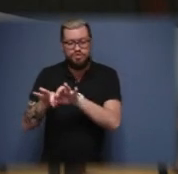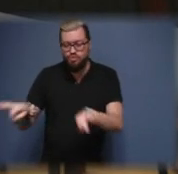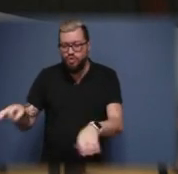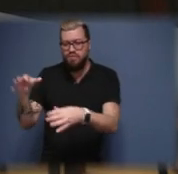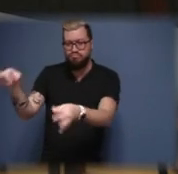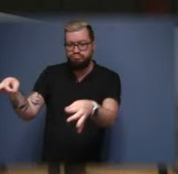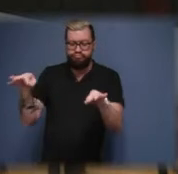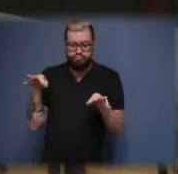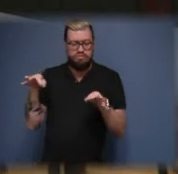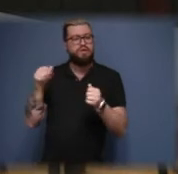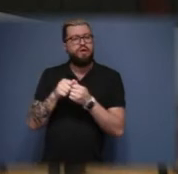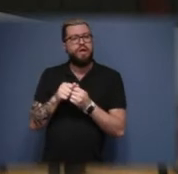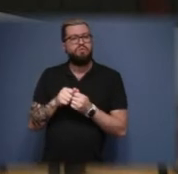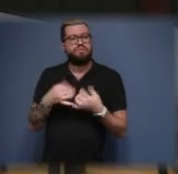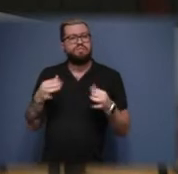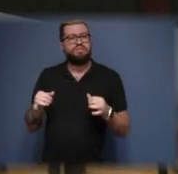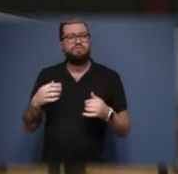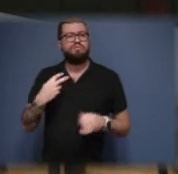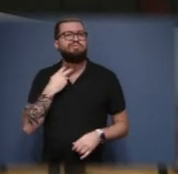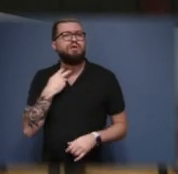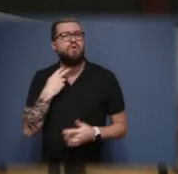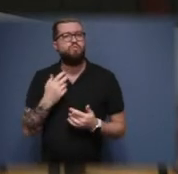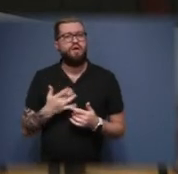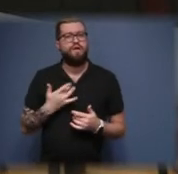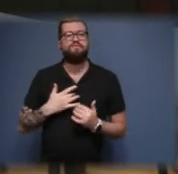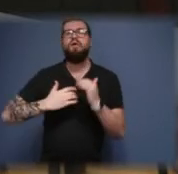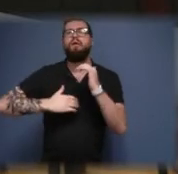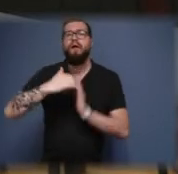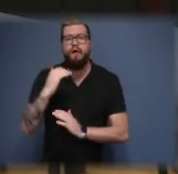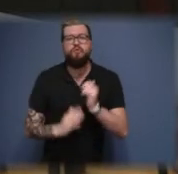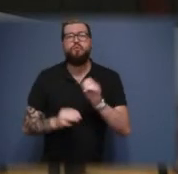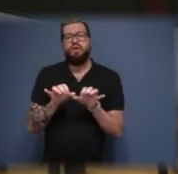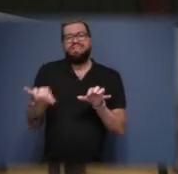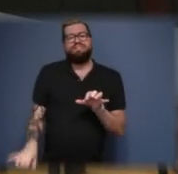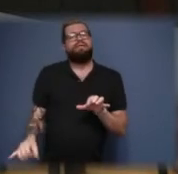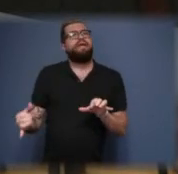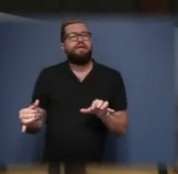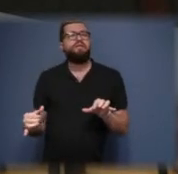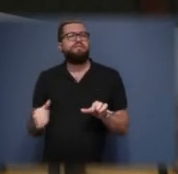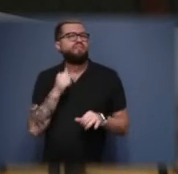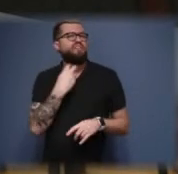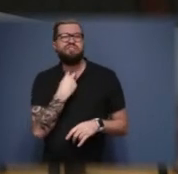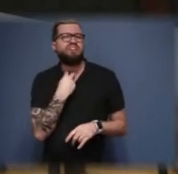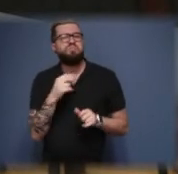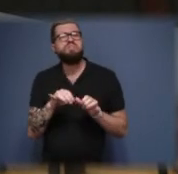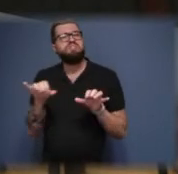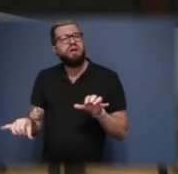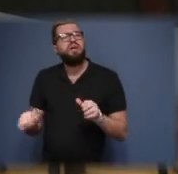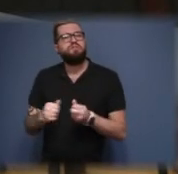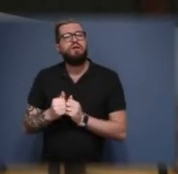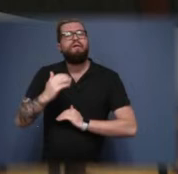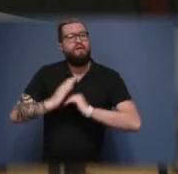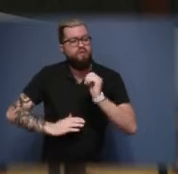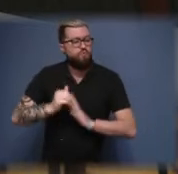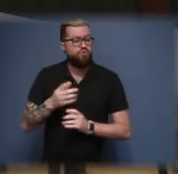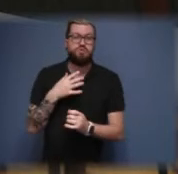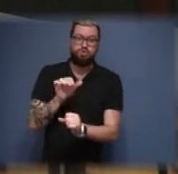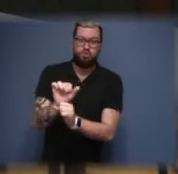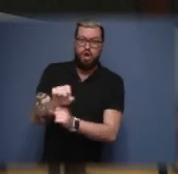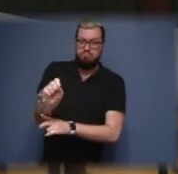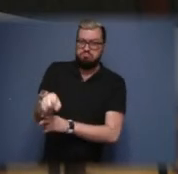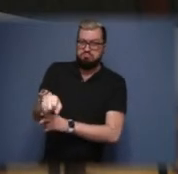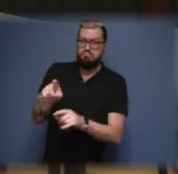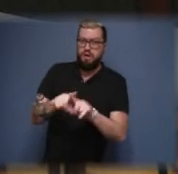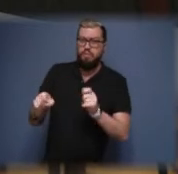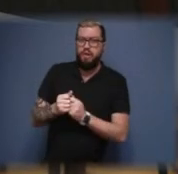there because I felt comfortable and I care for them, you know? You know, even though it's a job,